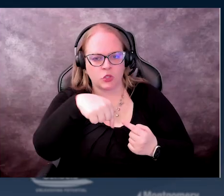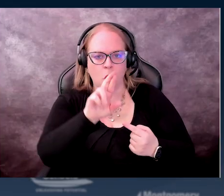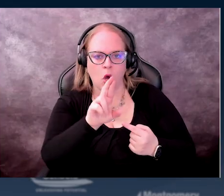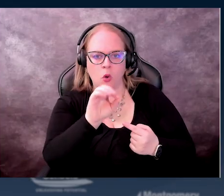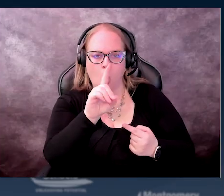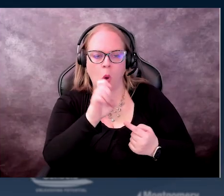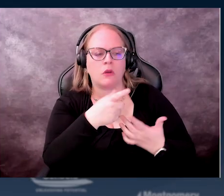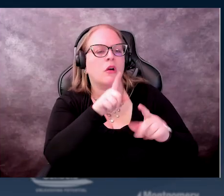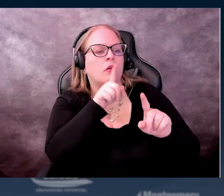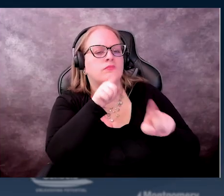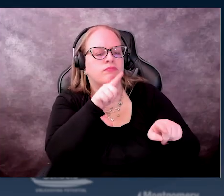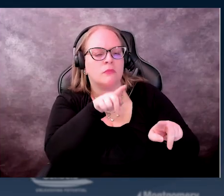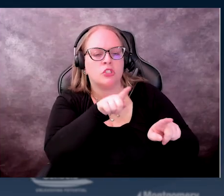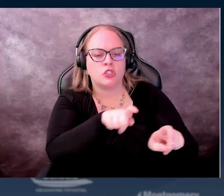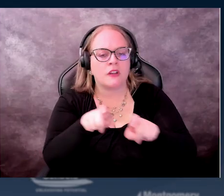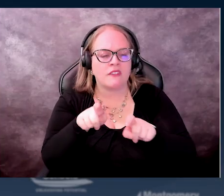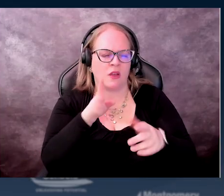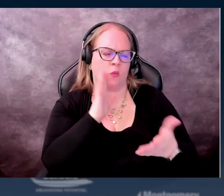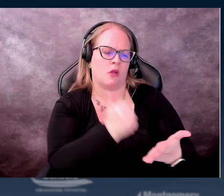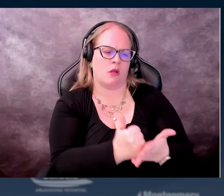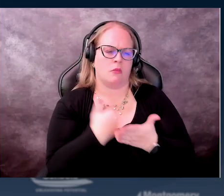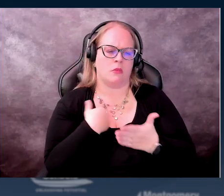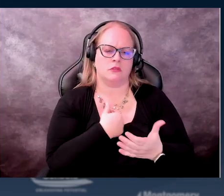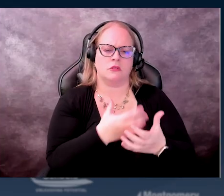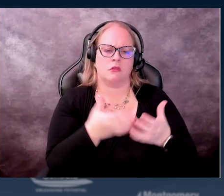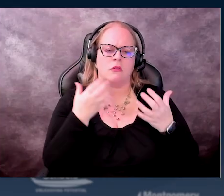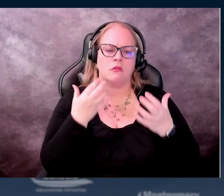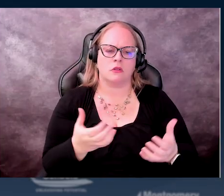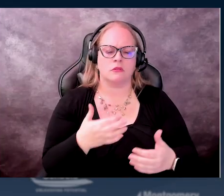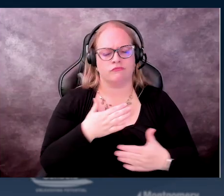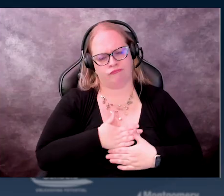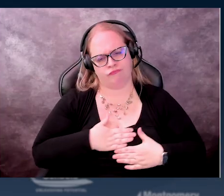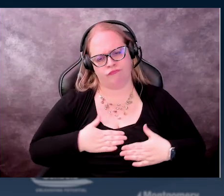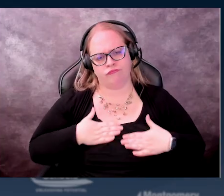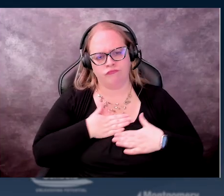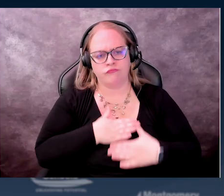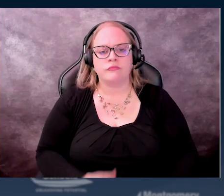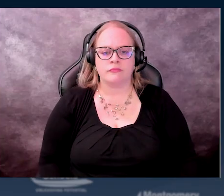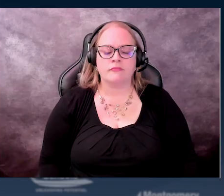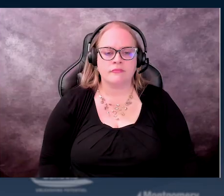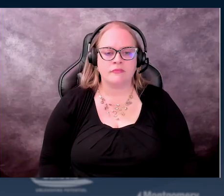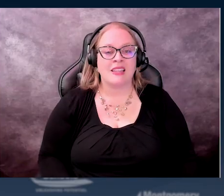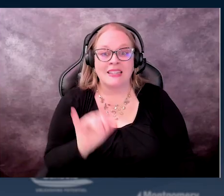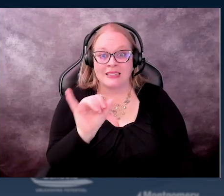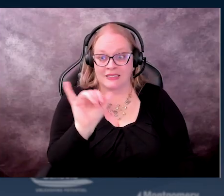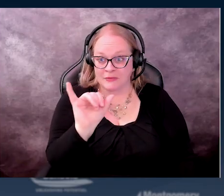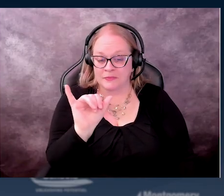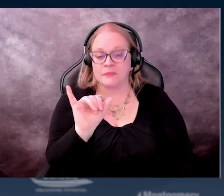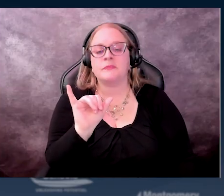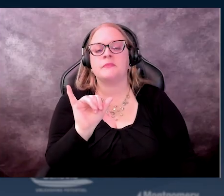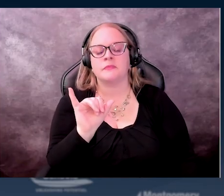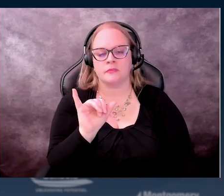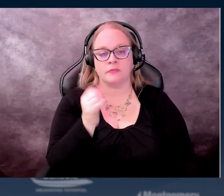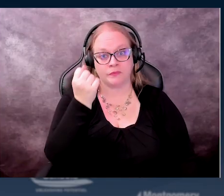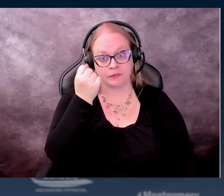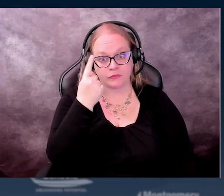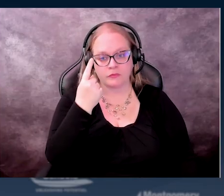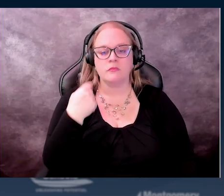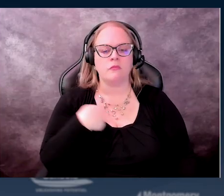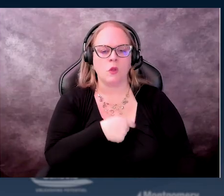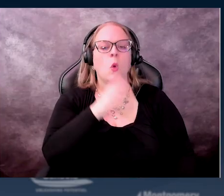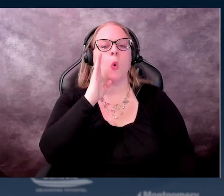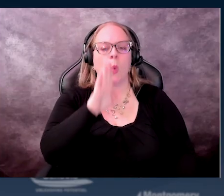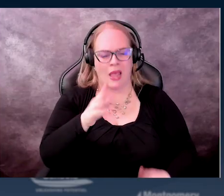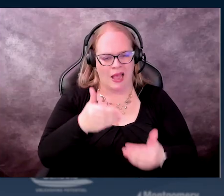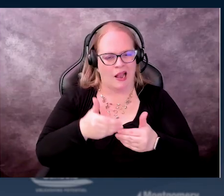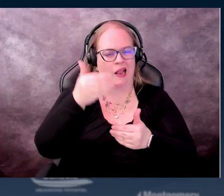us, we'd really be appreciative of that. In addition, we have 6 in-person meetings that are coming up. Beginning